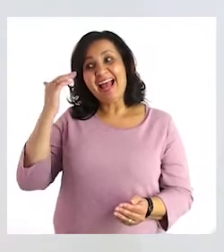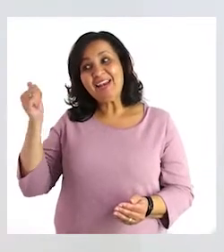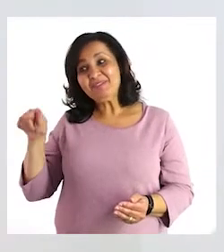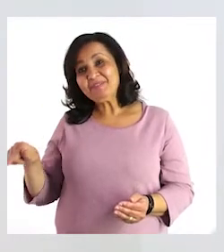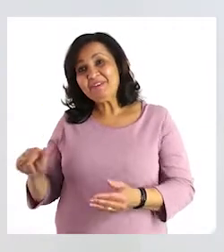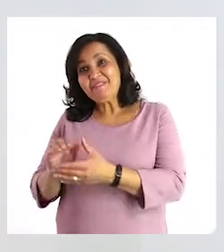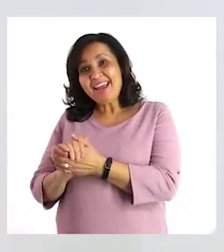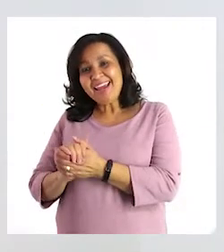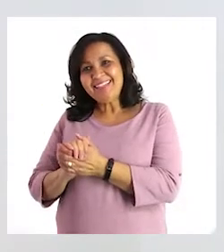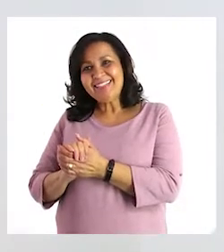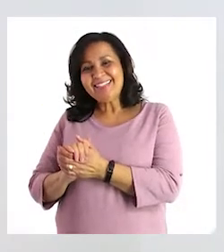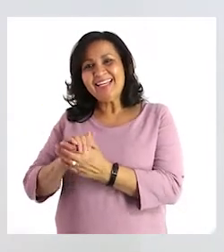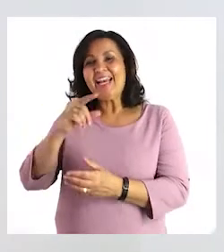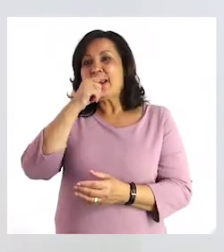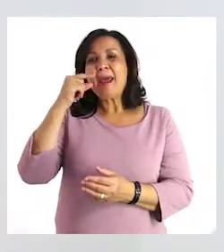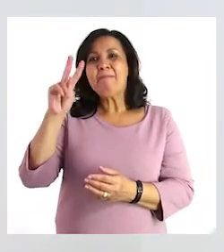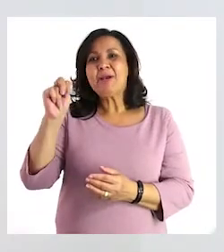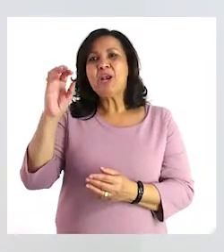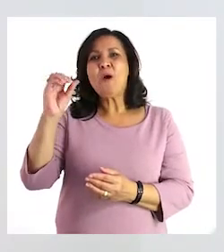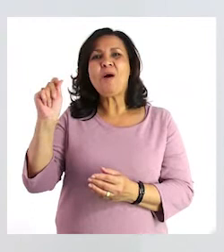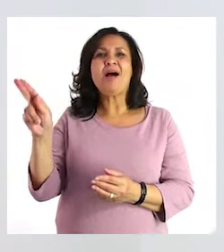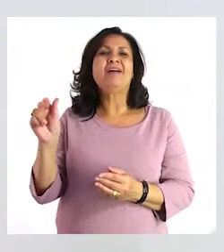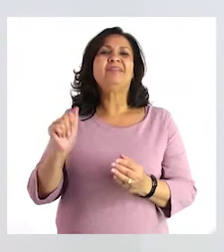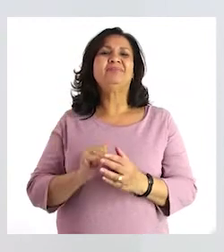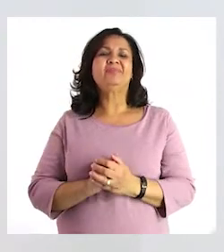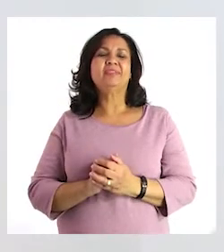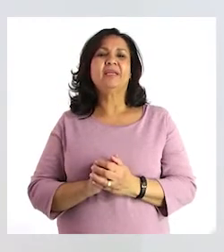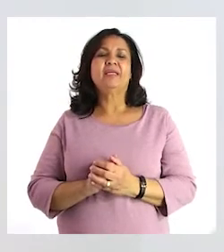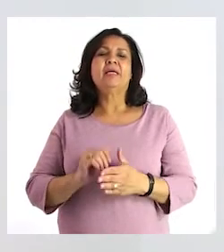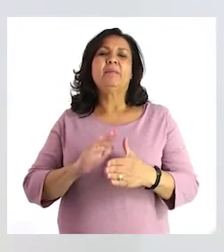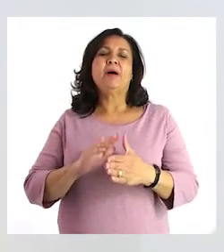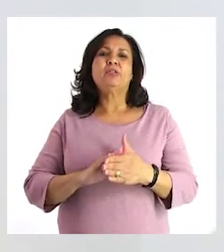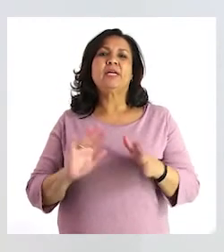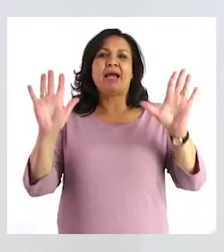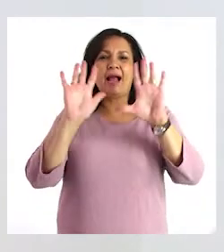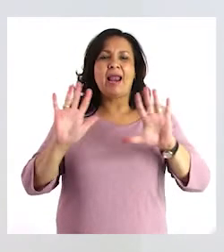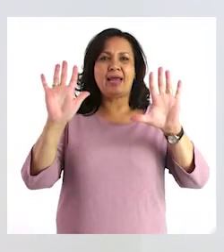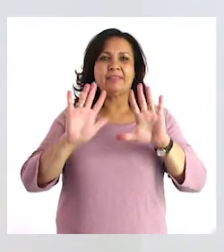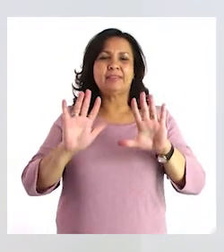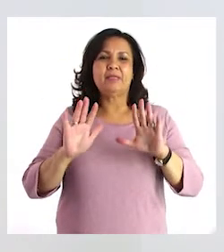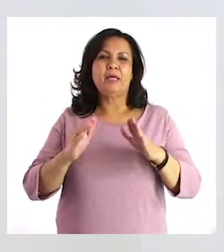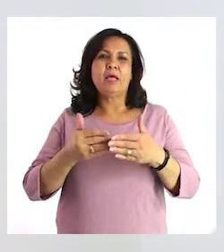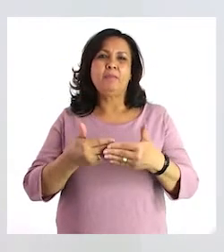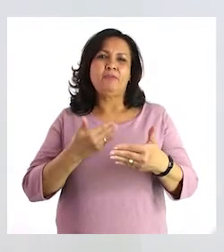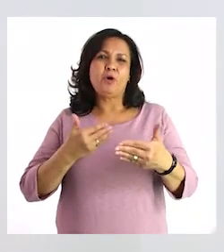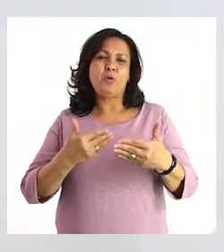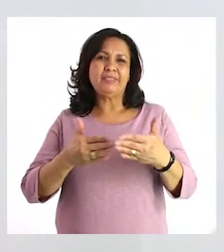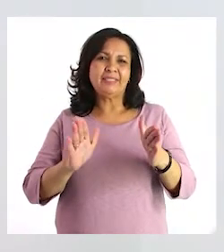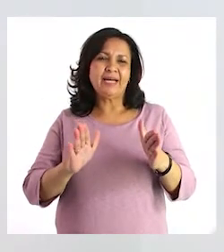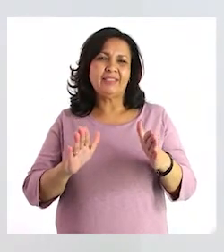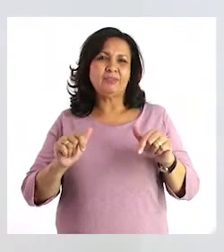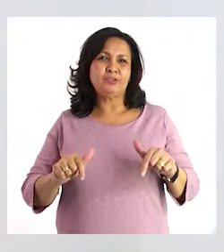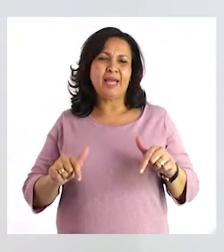friend. Our theme for this week is all about colors. But before we start with our lesson for